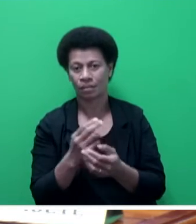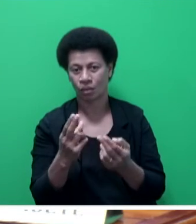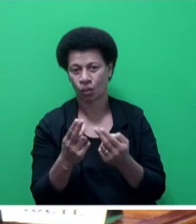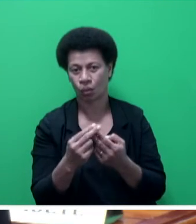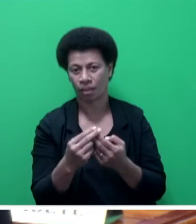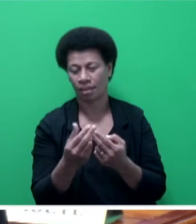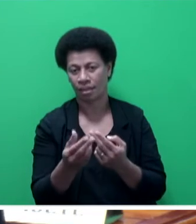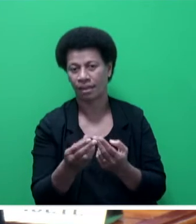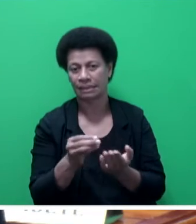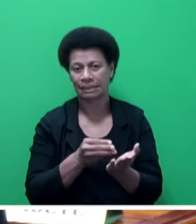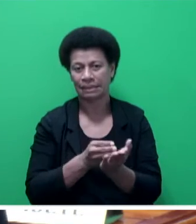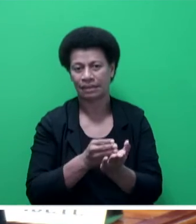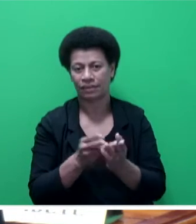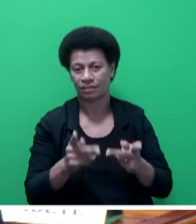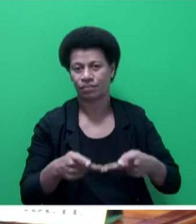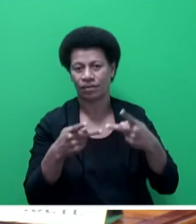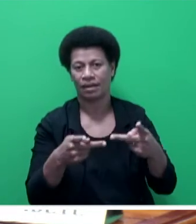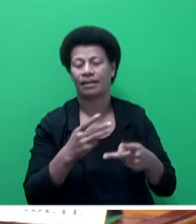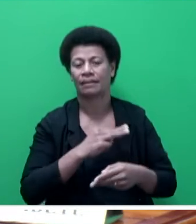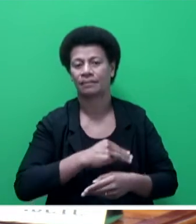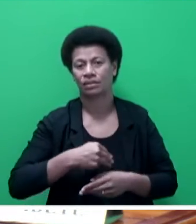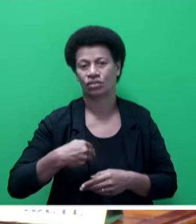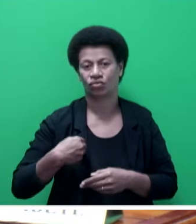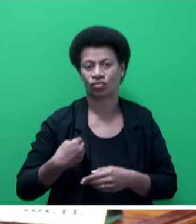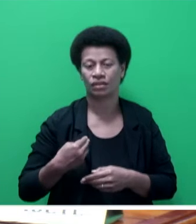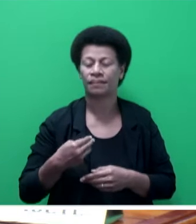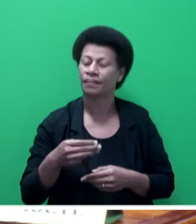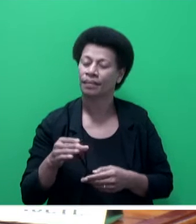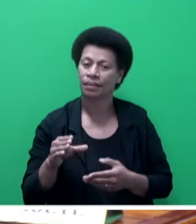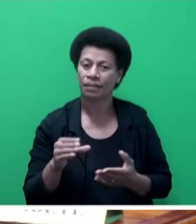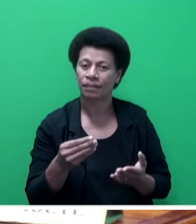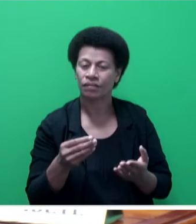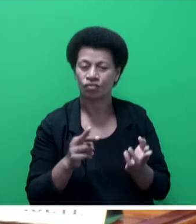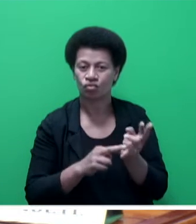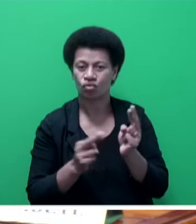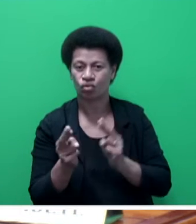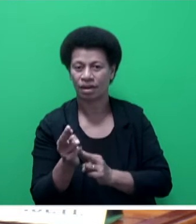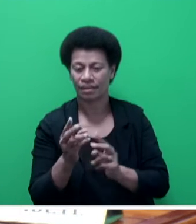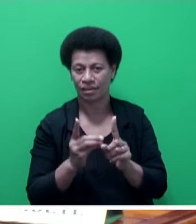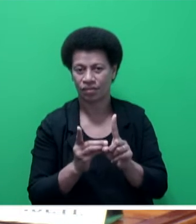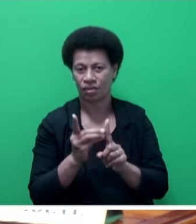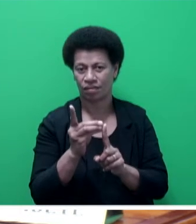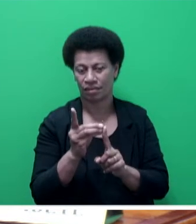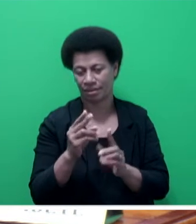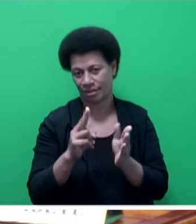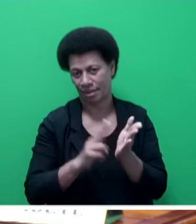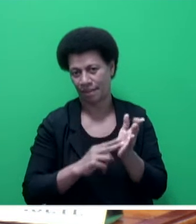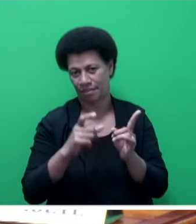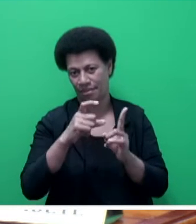providers and of course with the Ministry of Rural Development through the NDMO office as well.